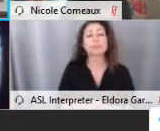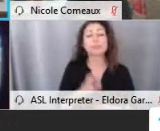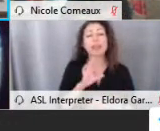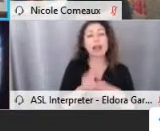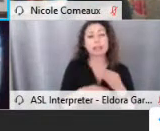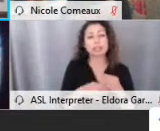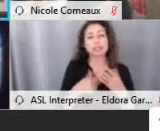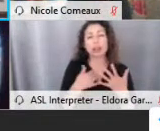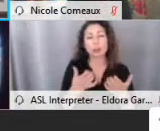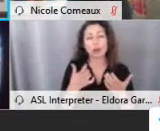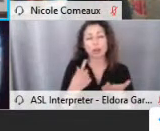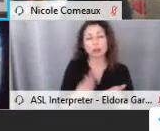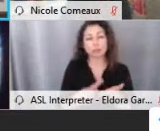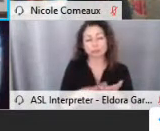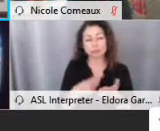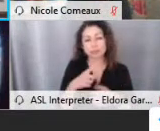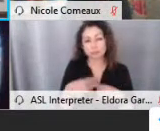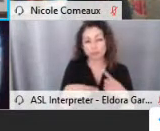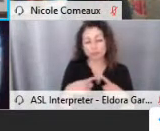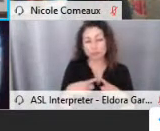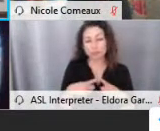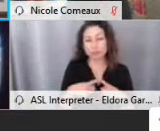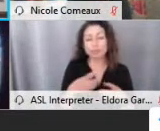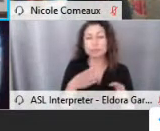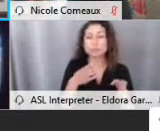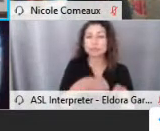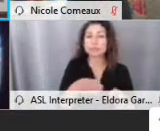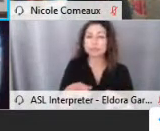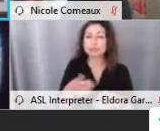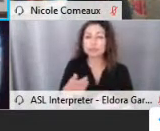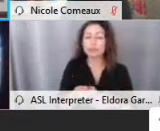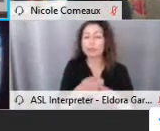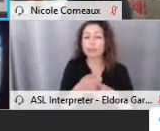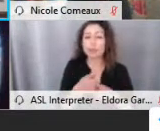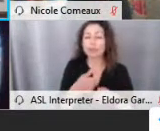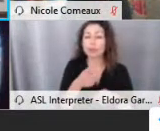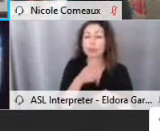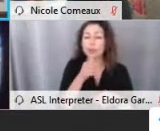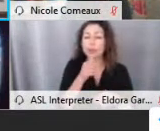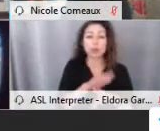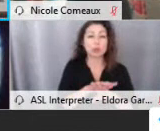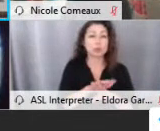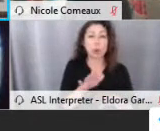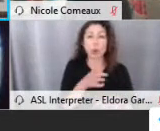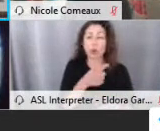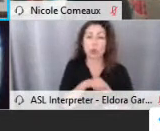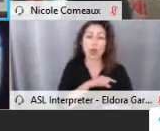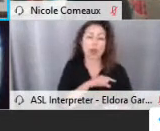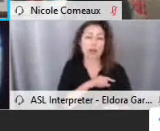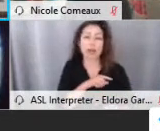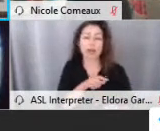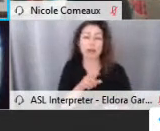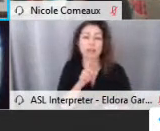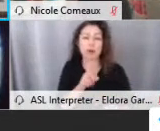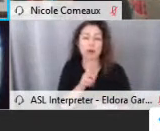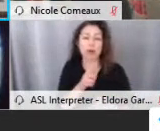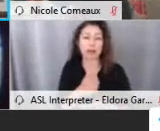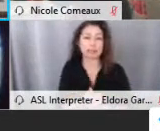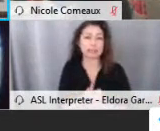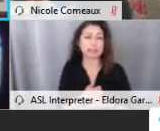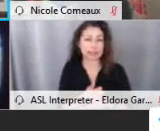Additionally, I also want to talk a little bit about individuals who don't qualify for